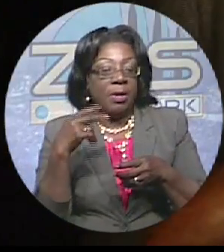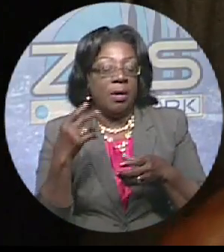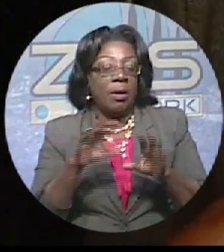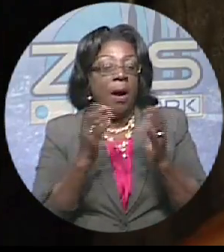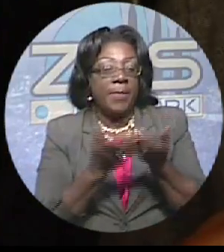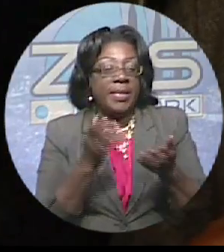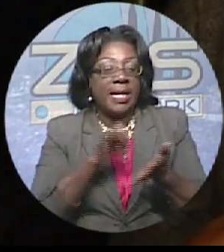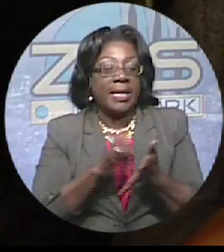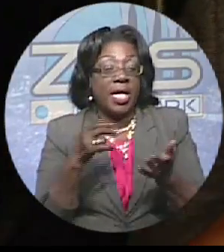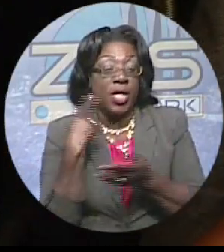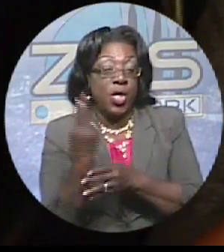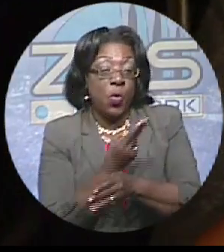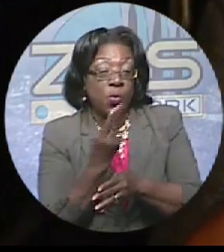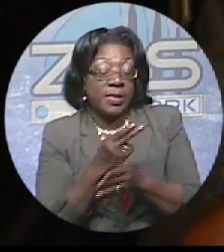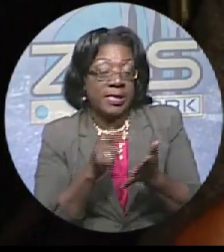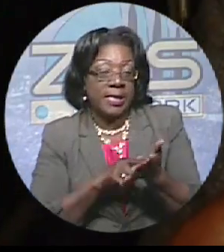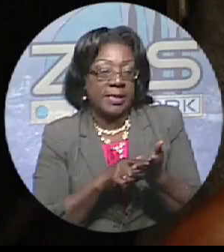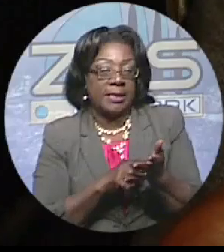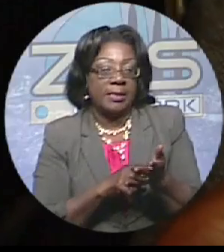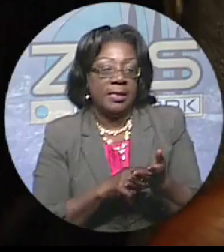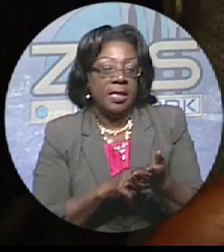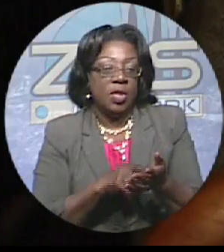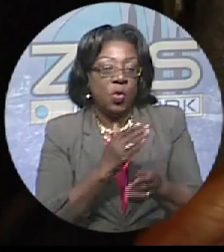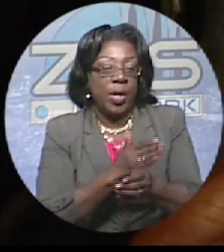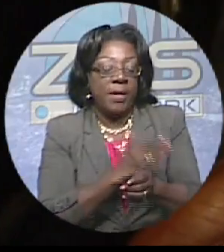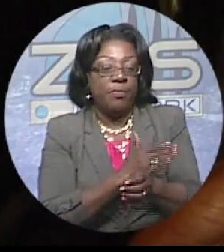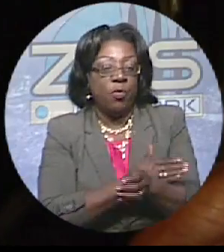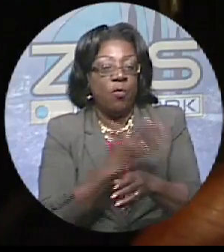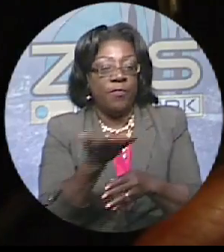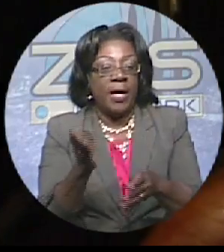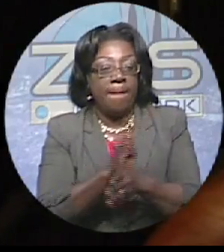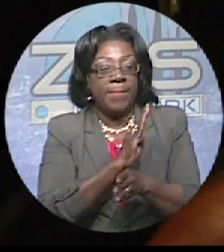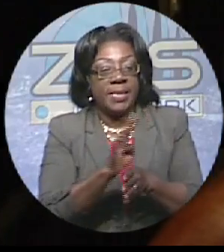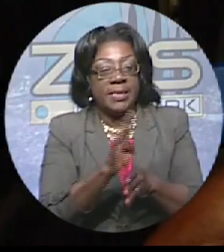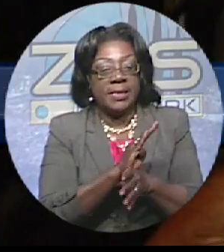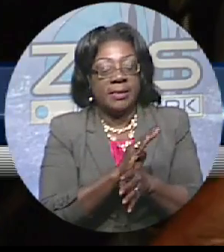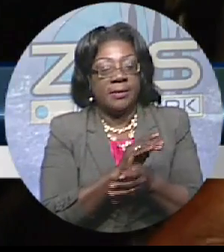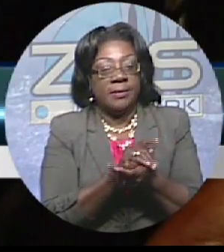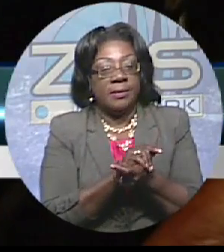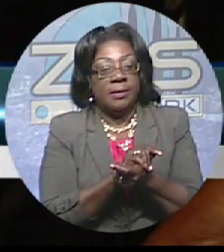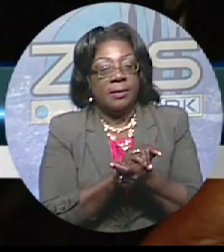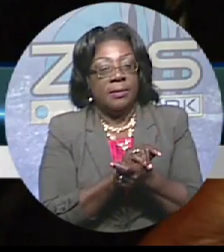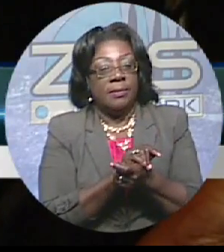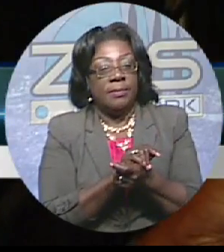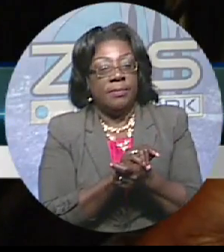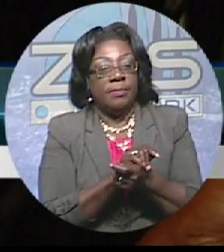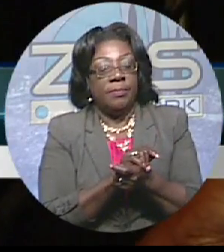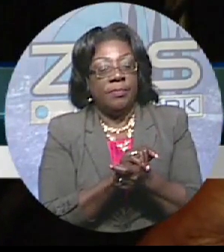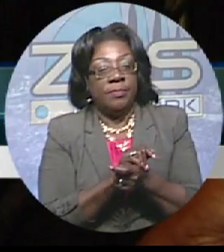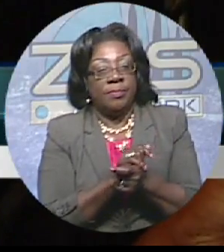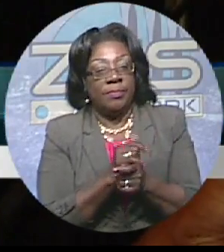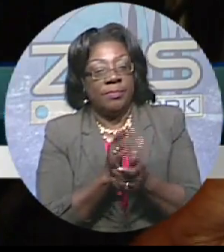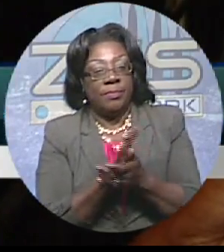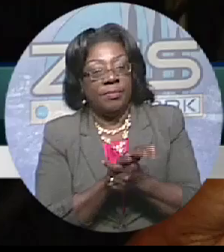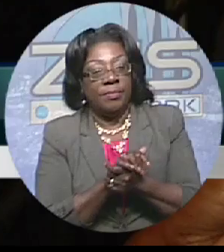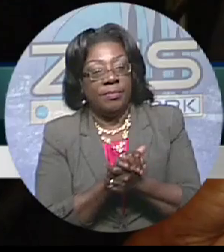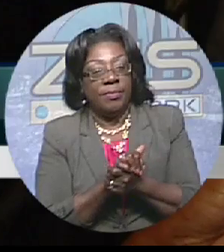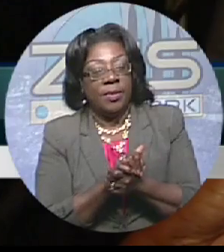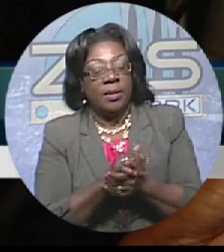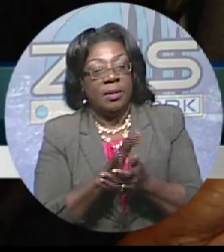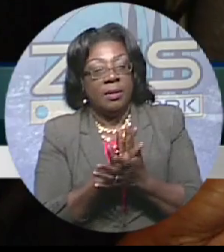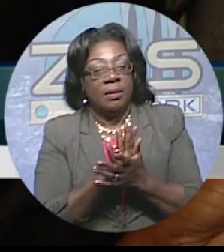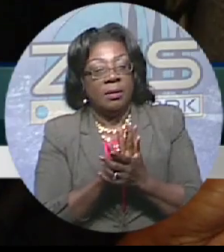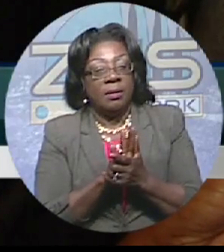healthcare companies, understanding emotions and also understanding who someone is. So let's say you come into a hospital and maybe unconscious, maybe schizophrenic, issues where you can't